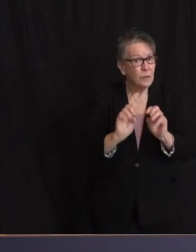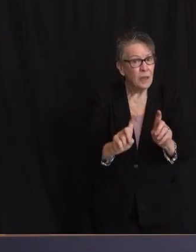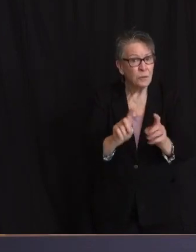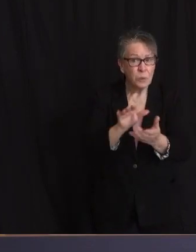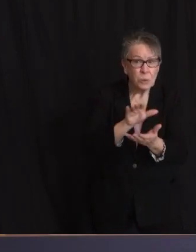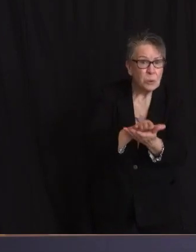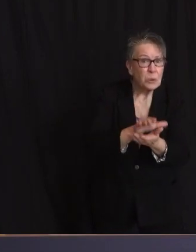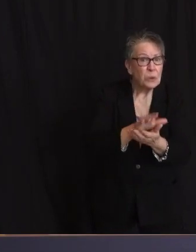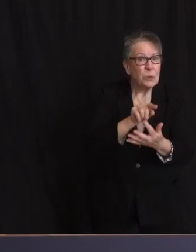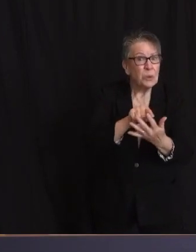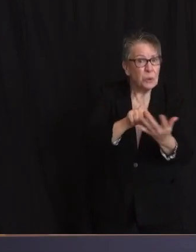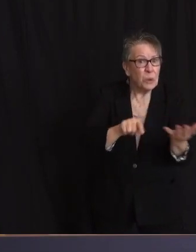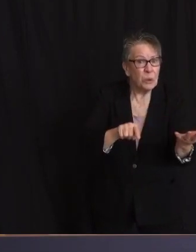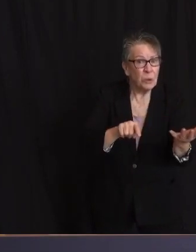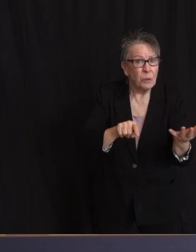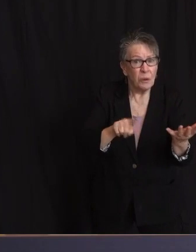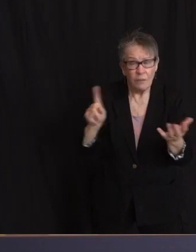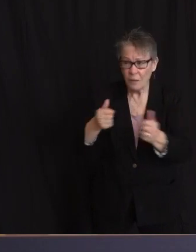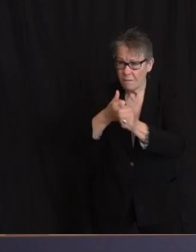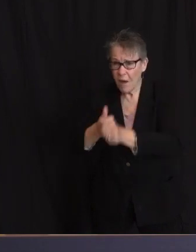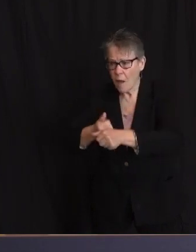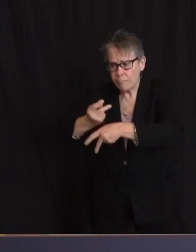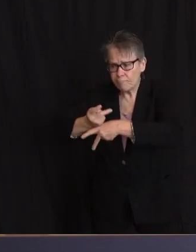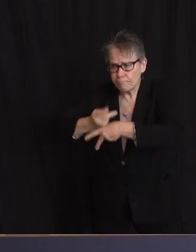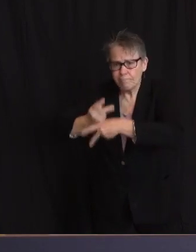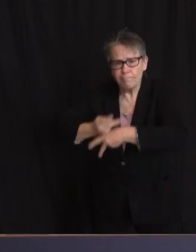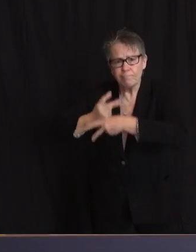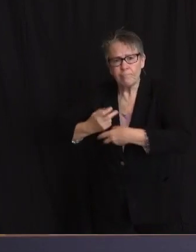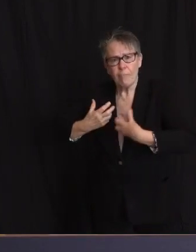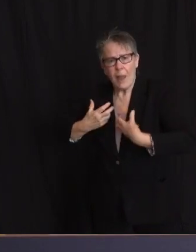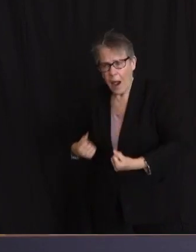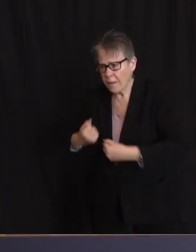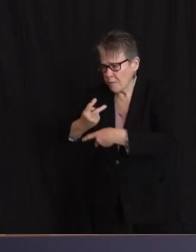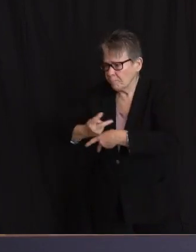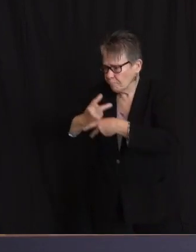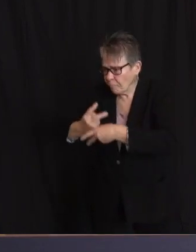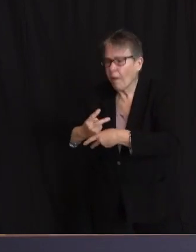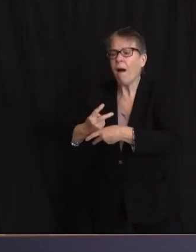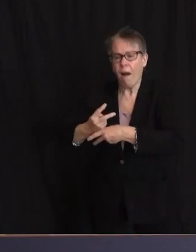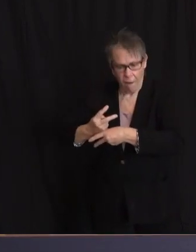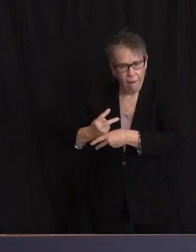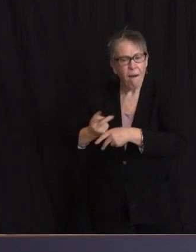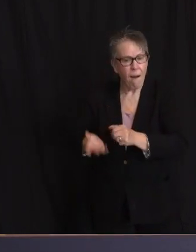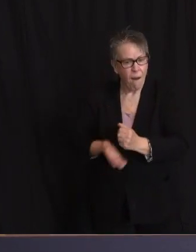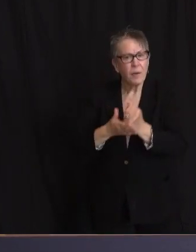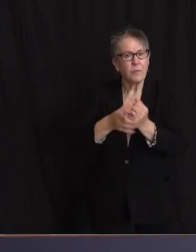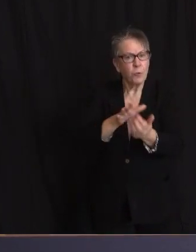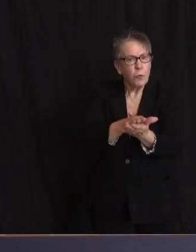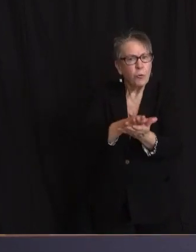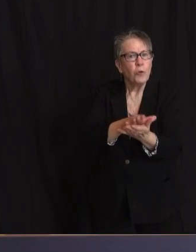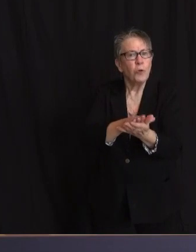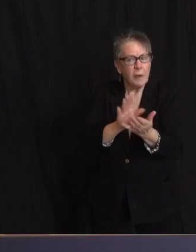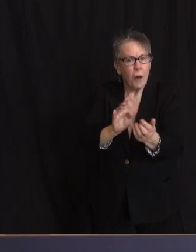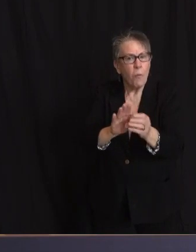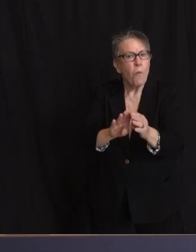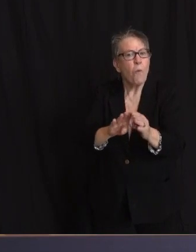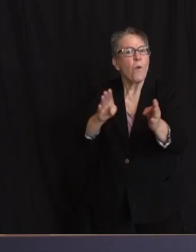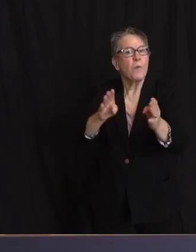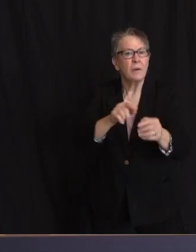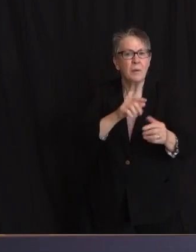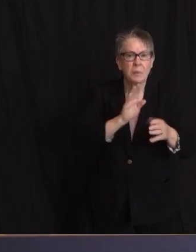that, that curve stops flattening, infections go up and not down, hospitalizations go up and not down,